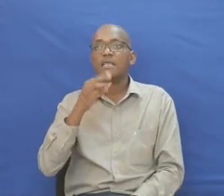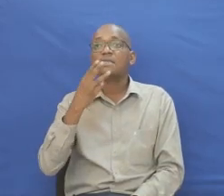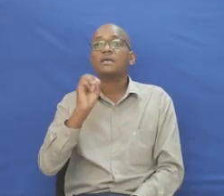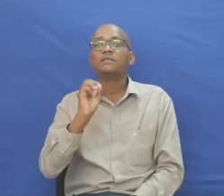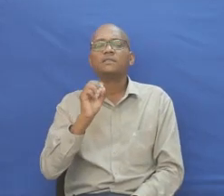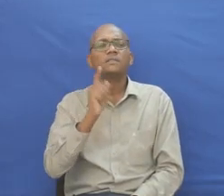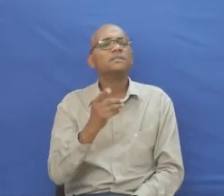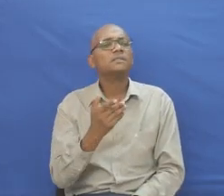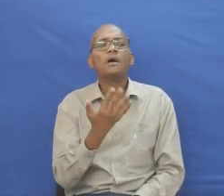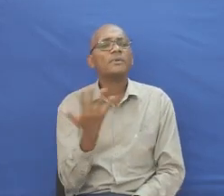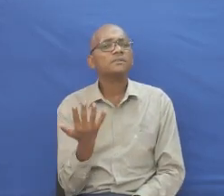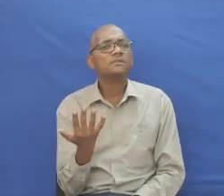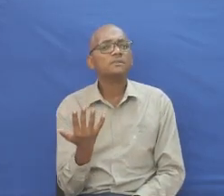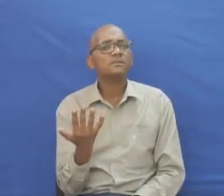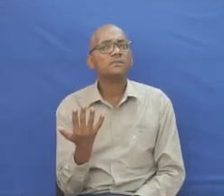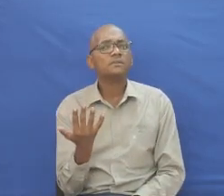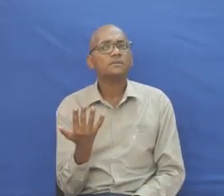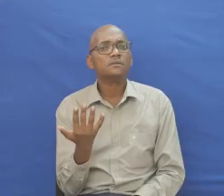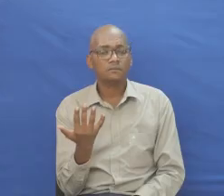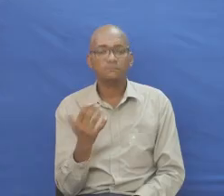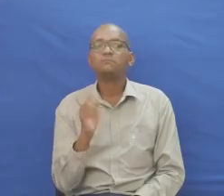is how much?